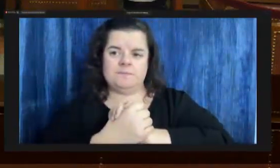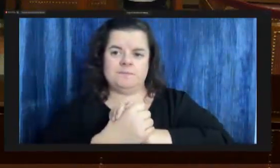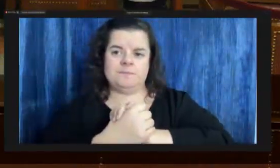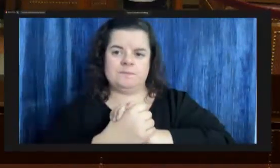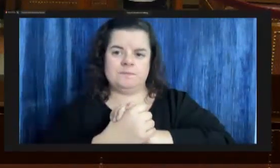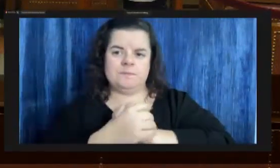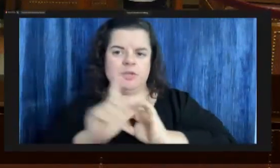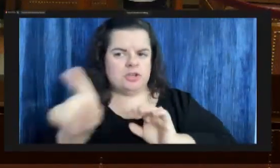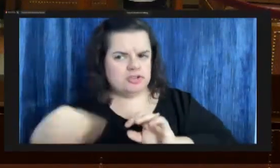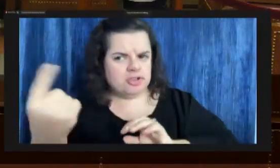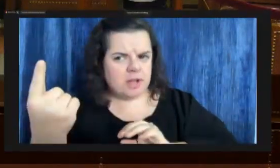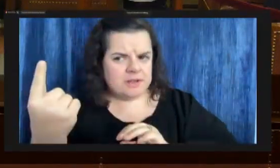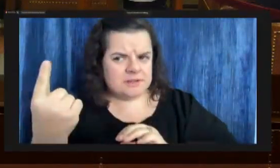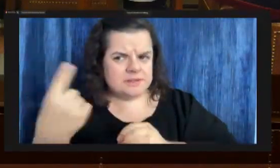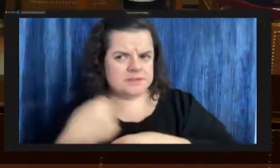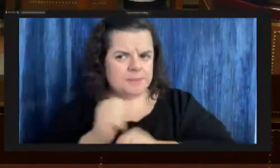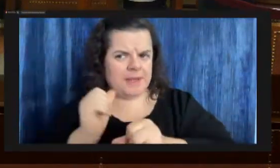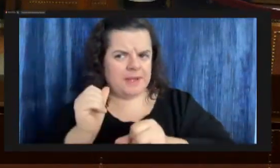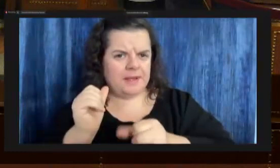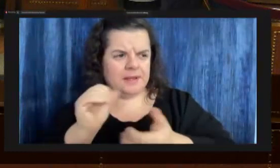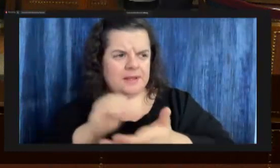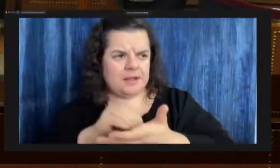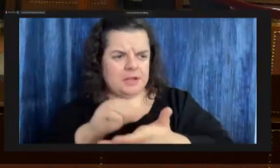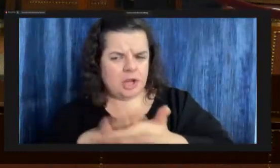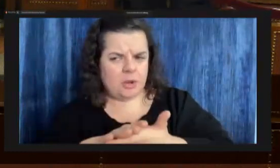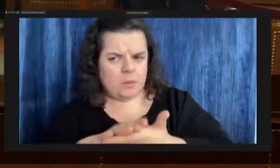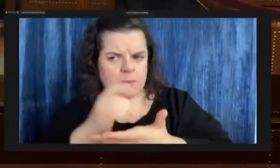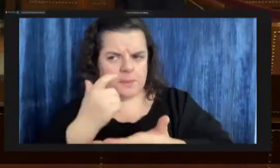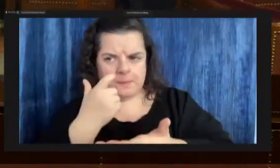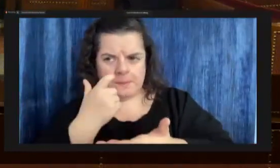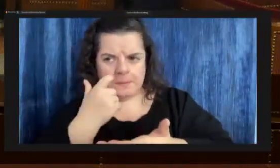just to make the note that,